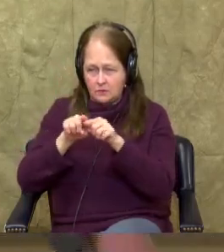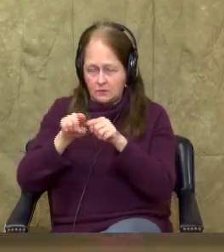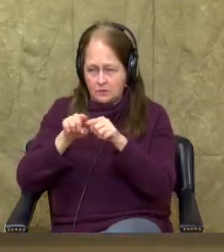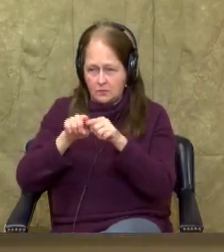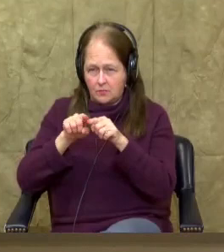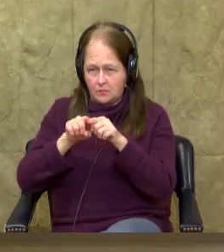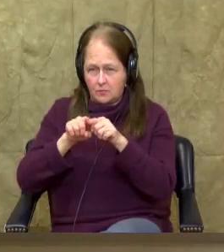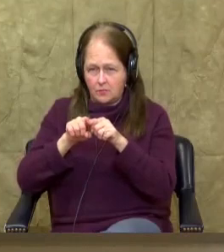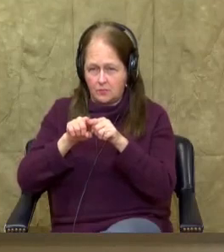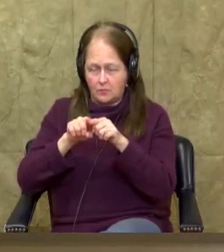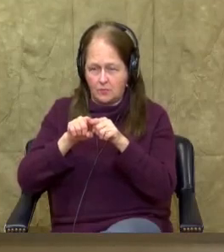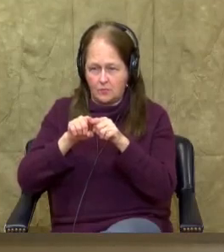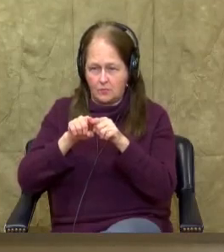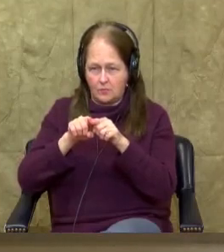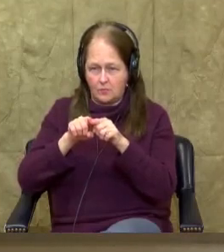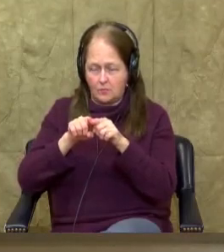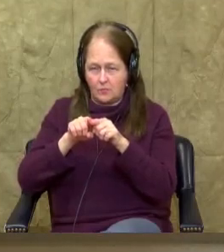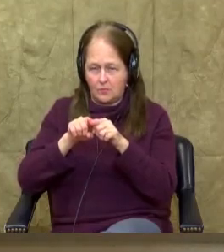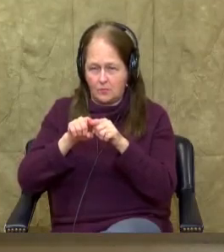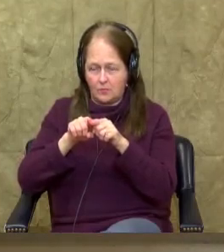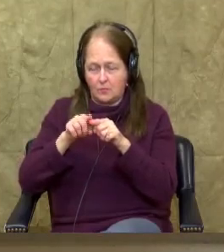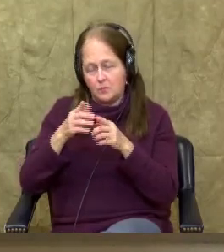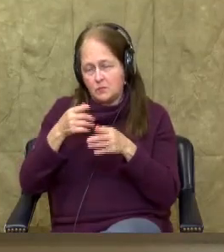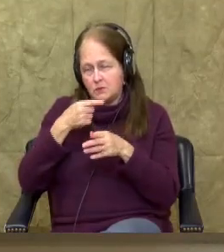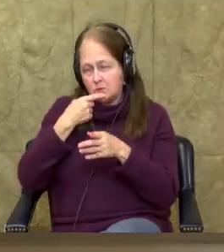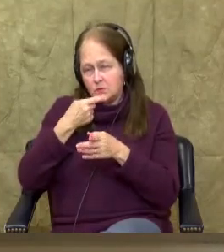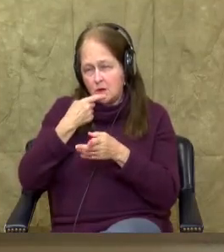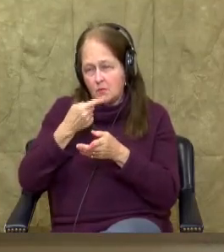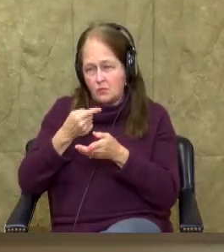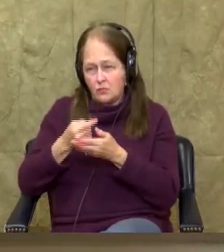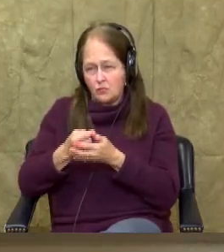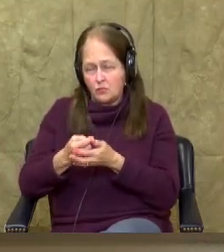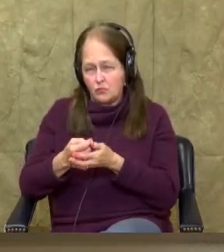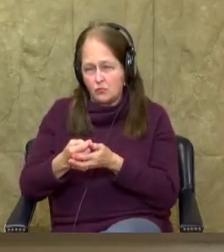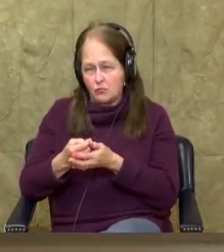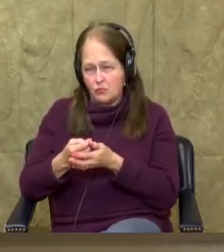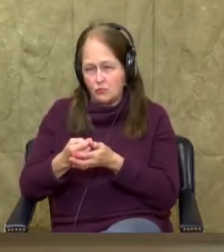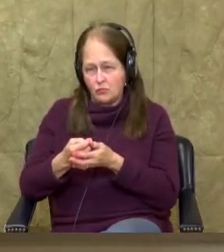with this one. We could say